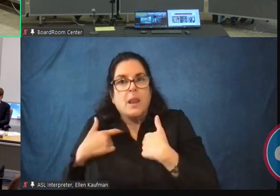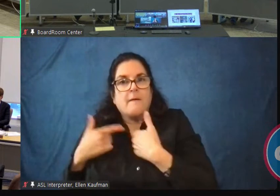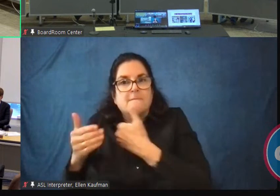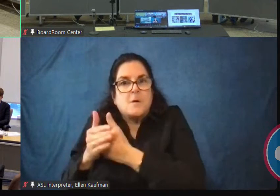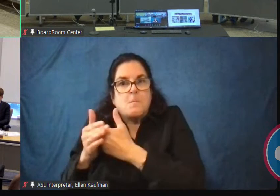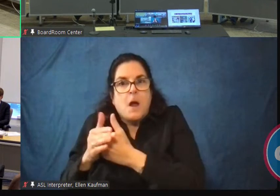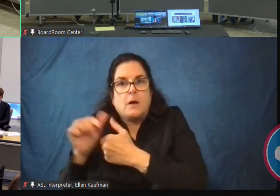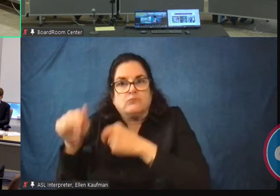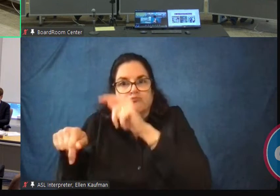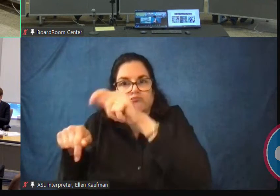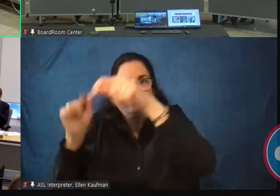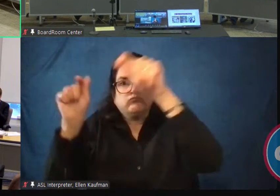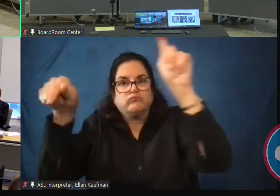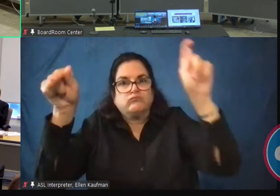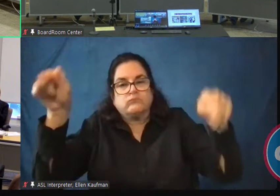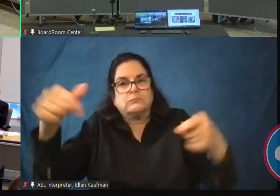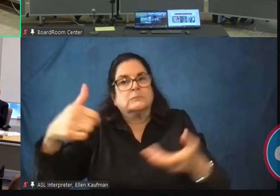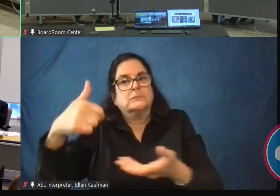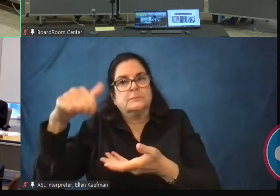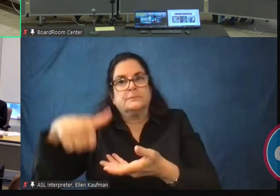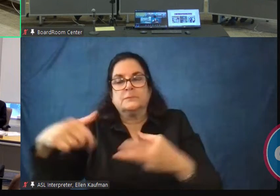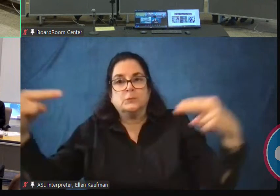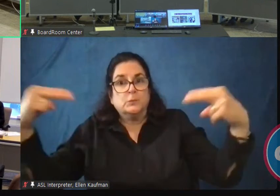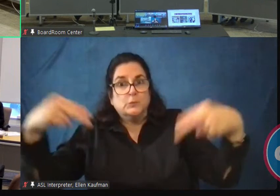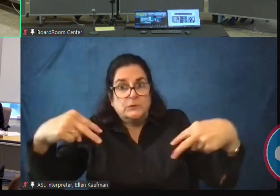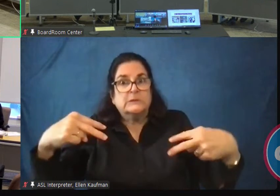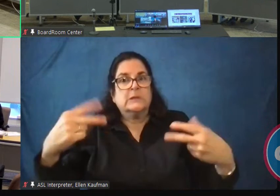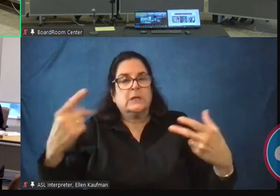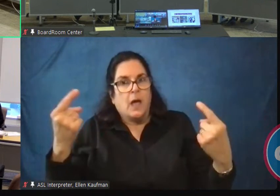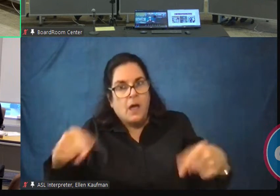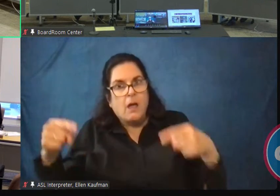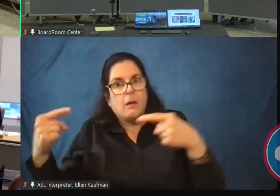we see play out on CTA every single day.